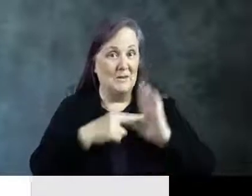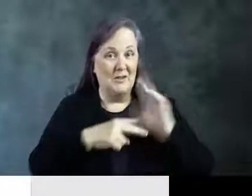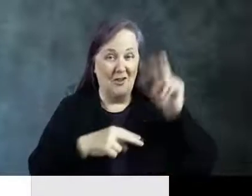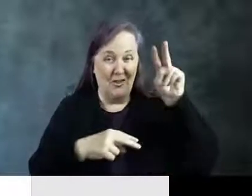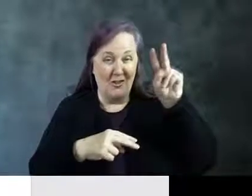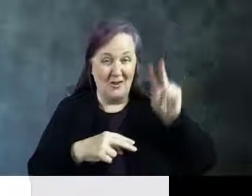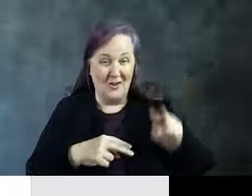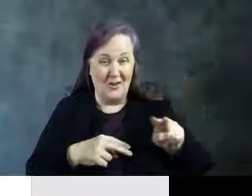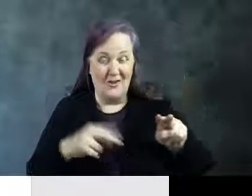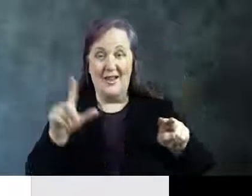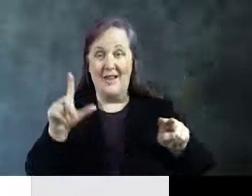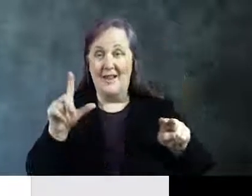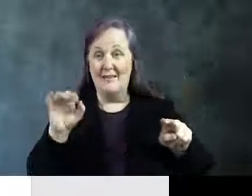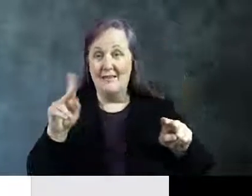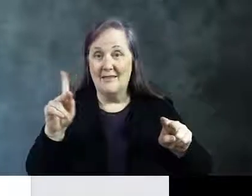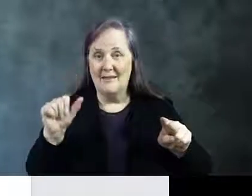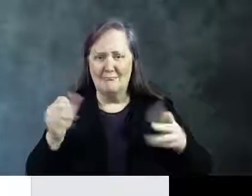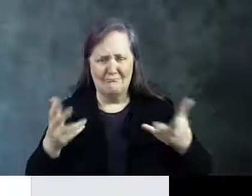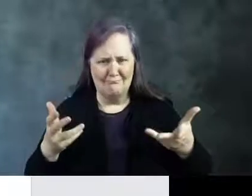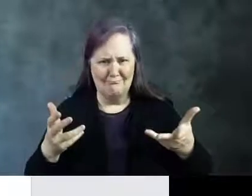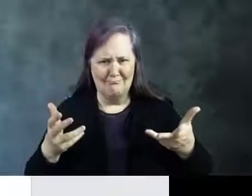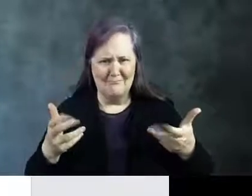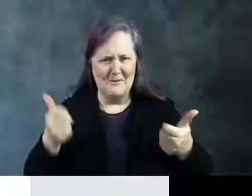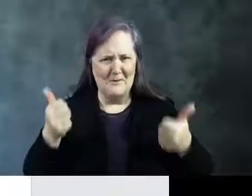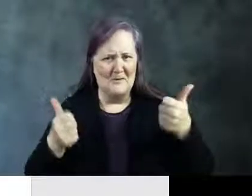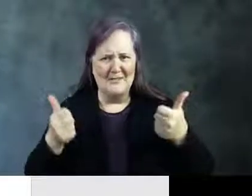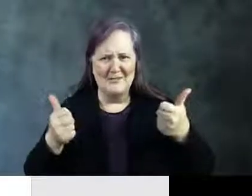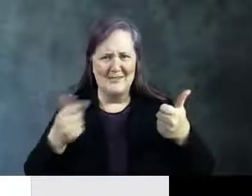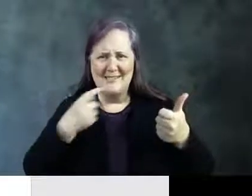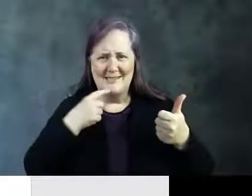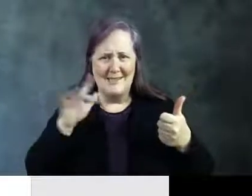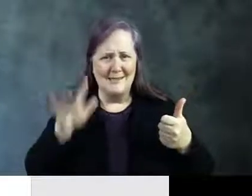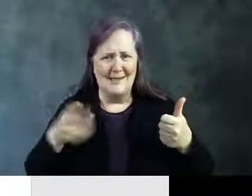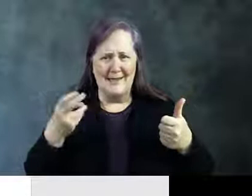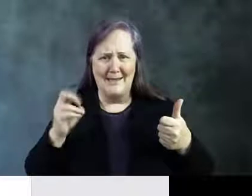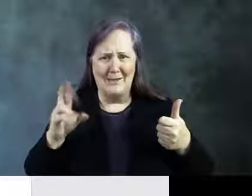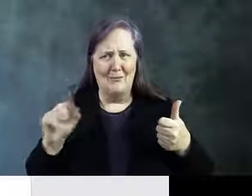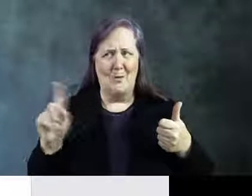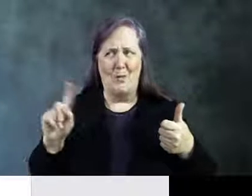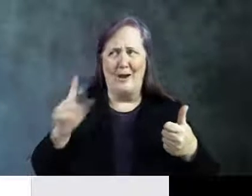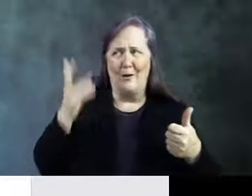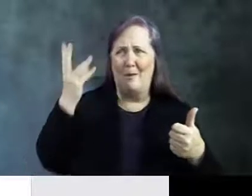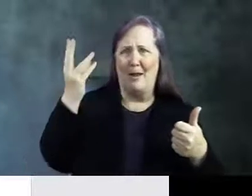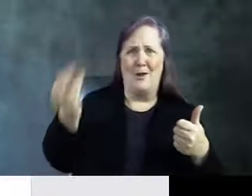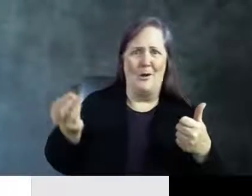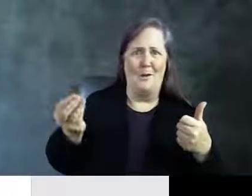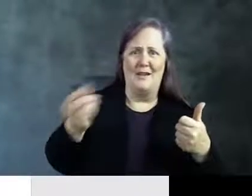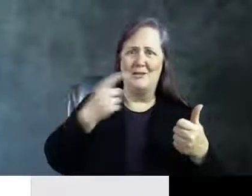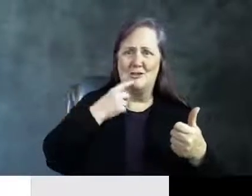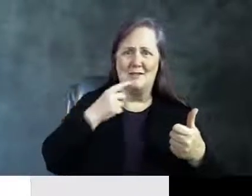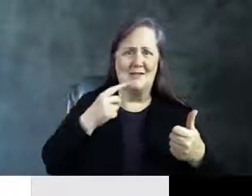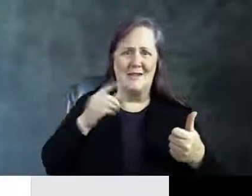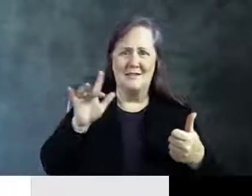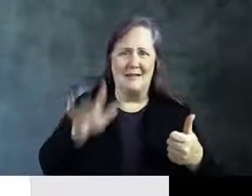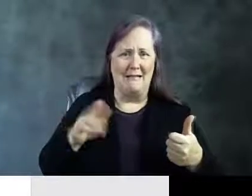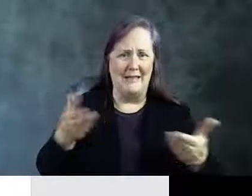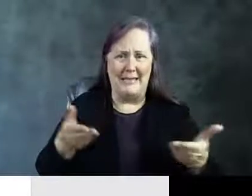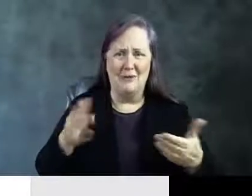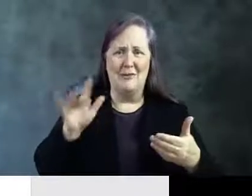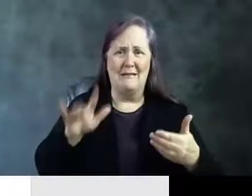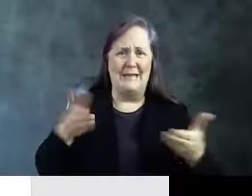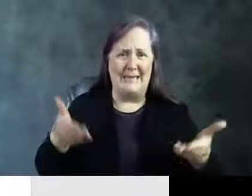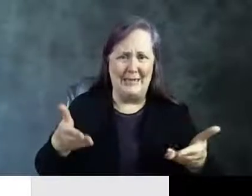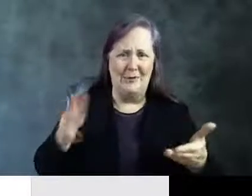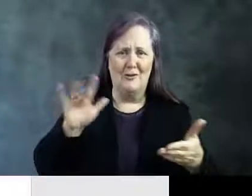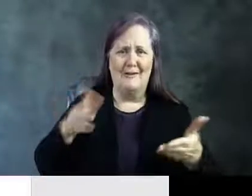links, they're not going to know what each of those click here are taking them to. They're just going to see click here, link, click here, link, click here, link.